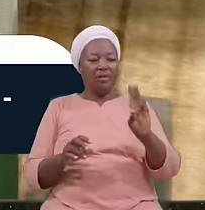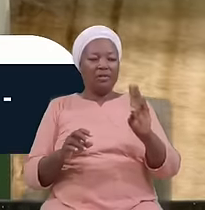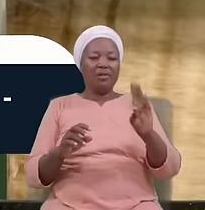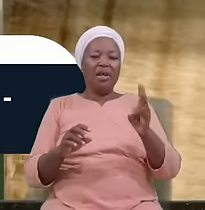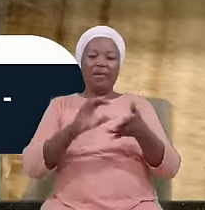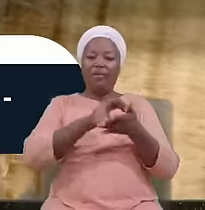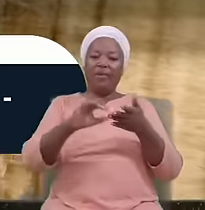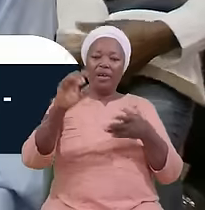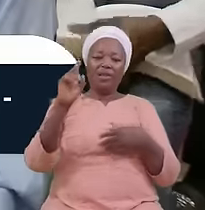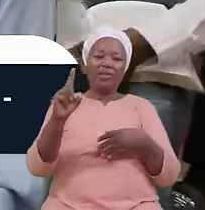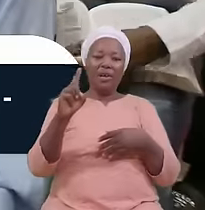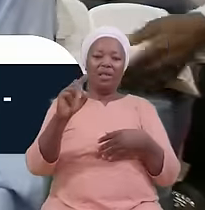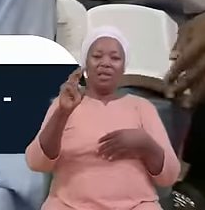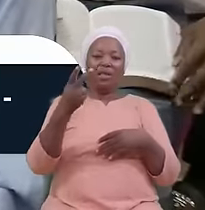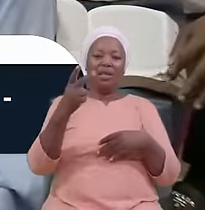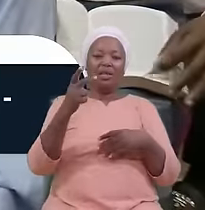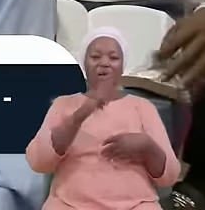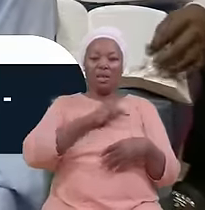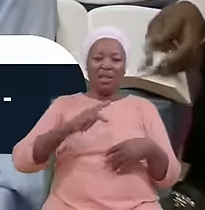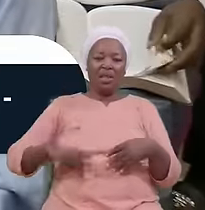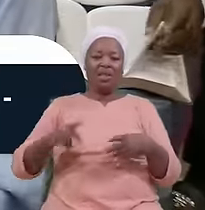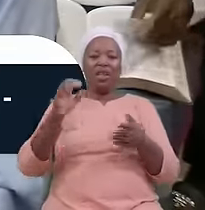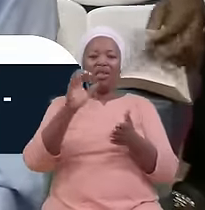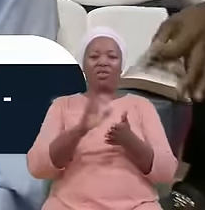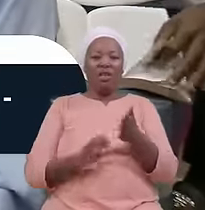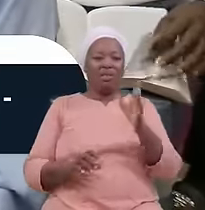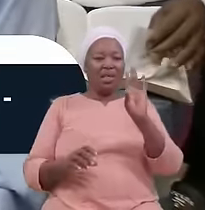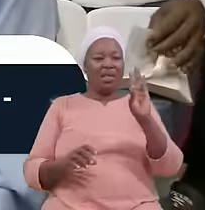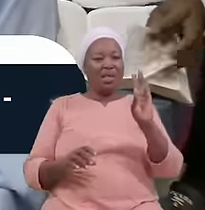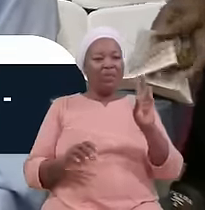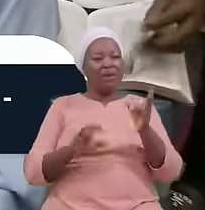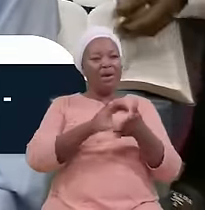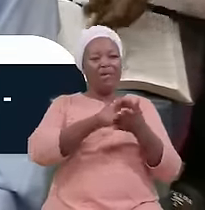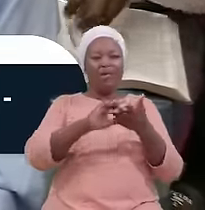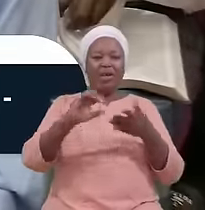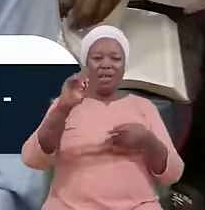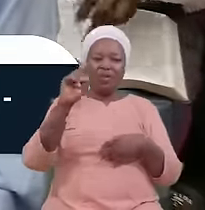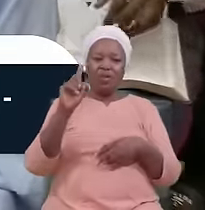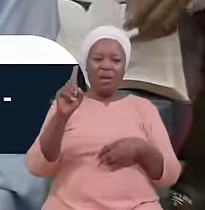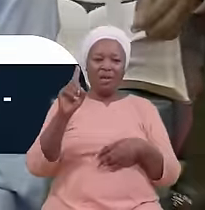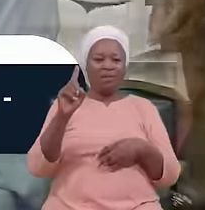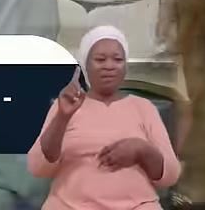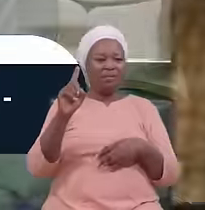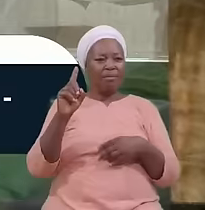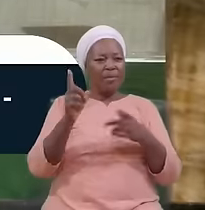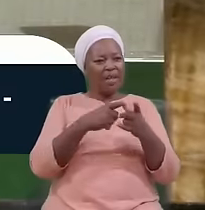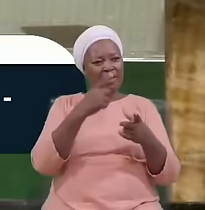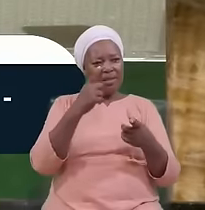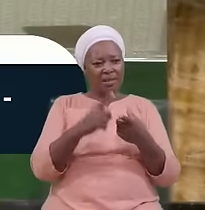verse 1. 2 Kings chapter 7. Look at verse 1.